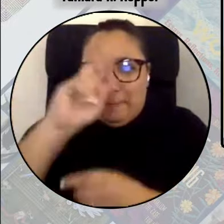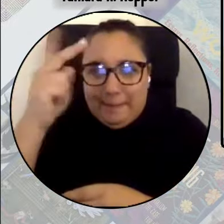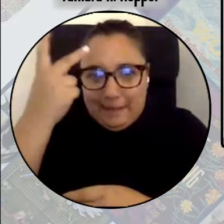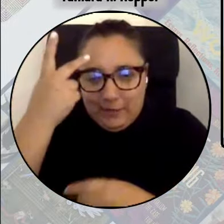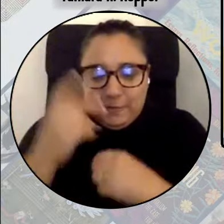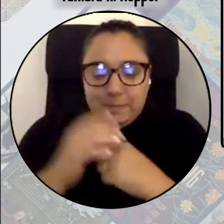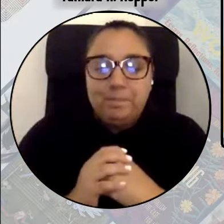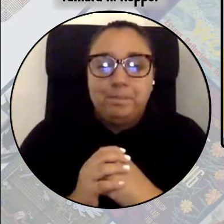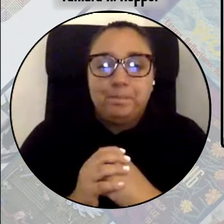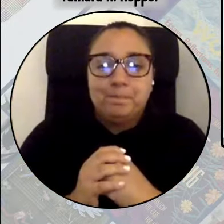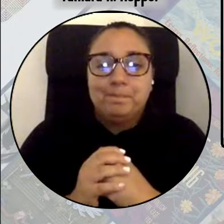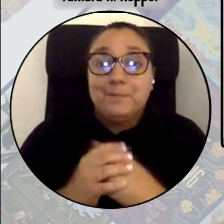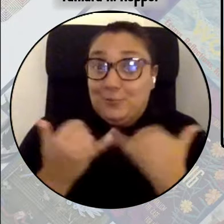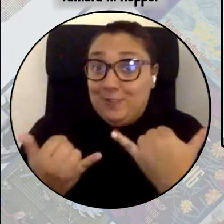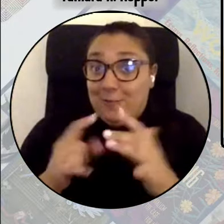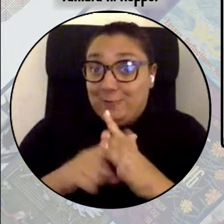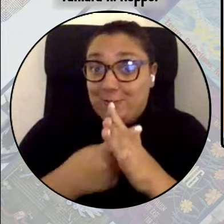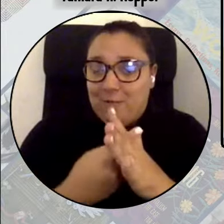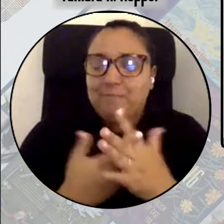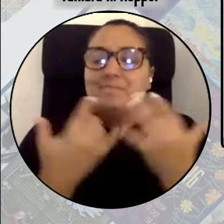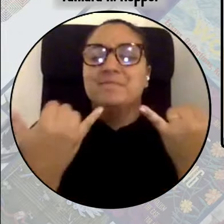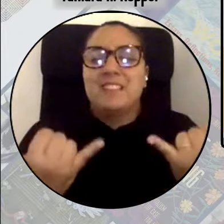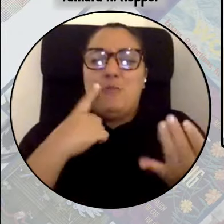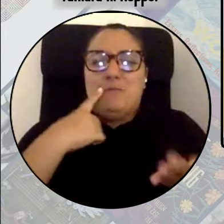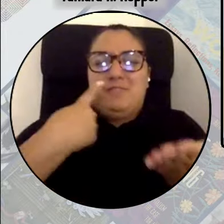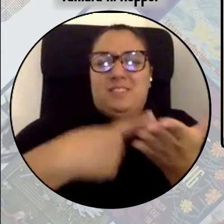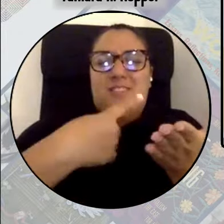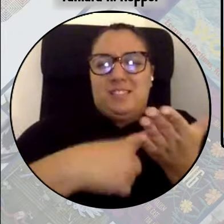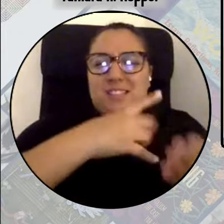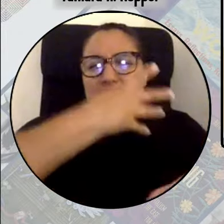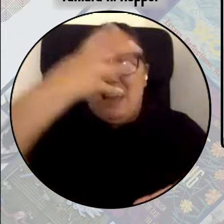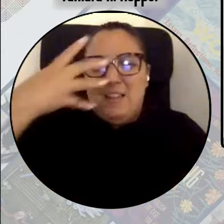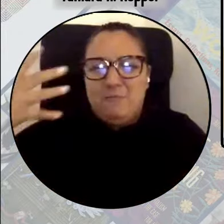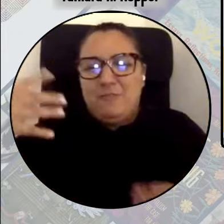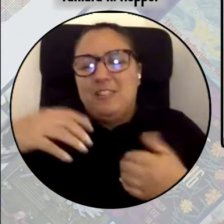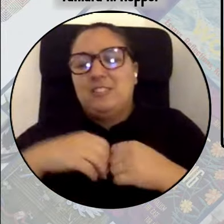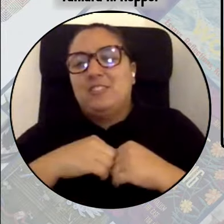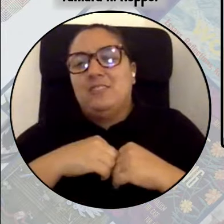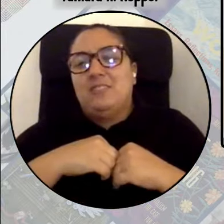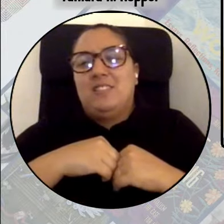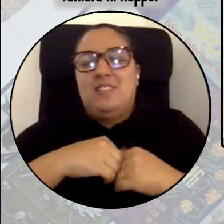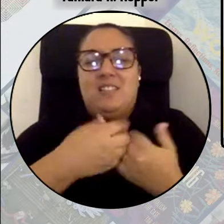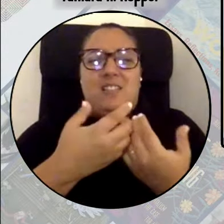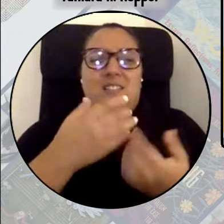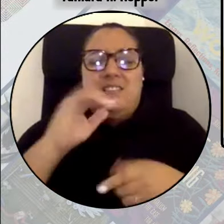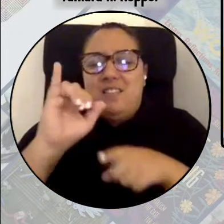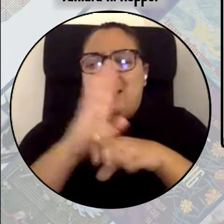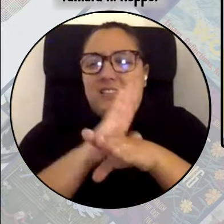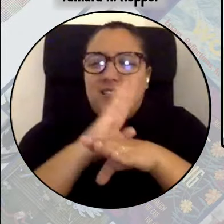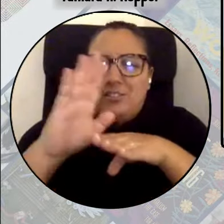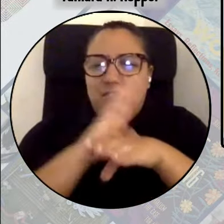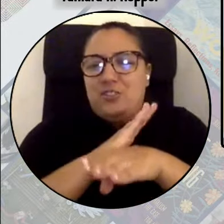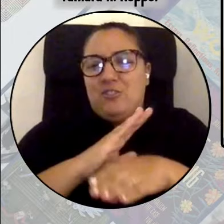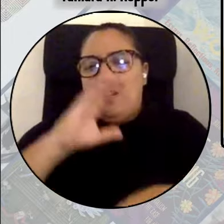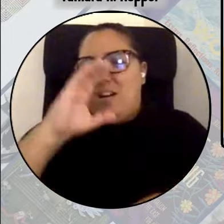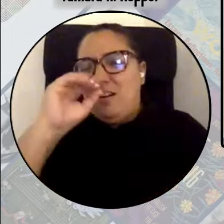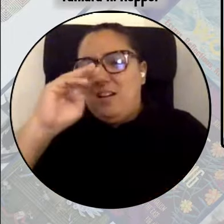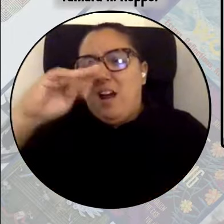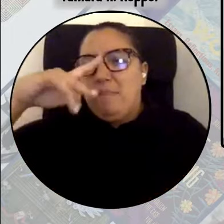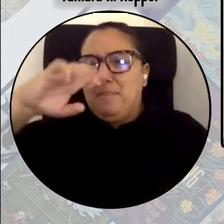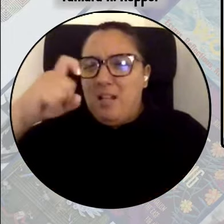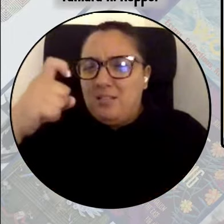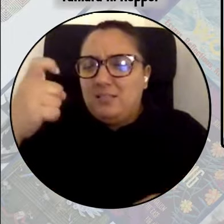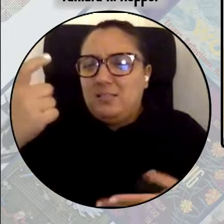start with just what is the term prison industrial complex? Because if you think about the title of my lecture, it's punishing